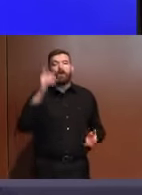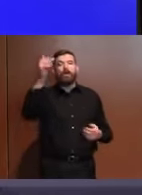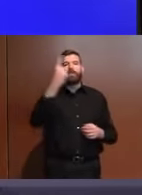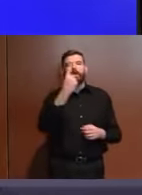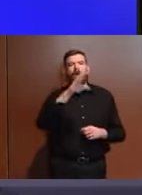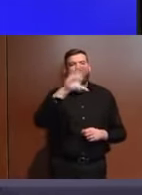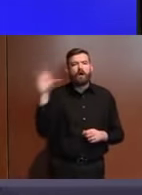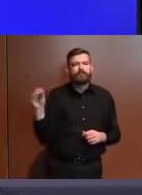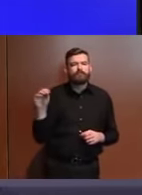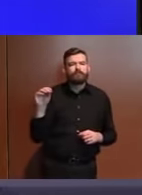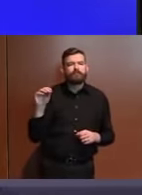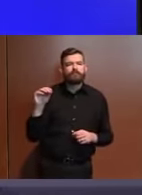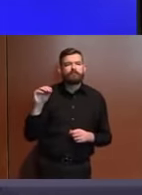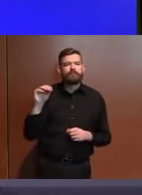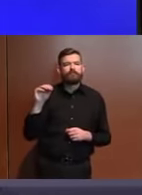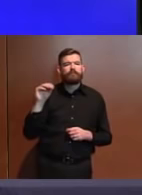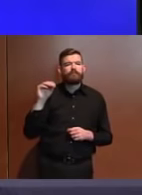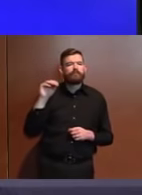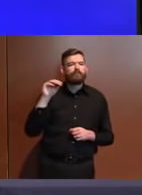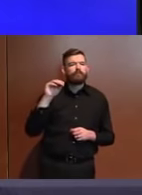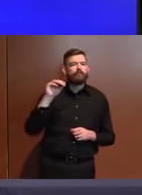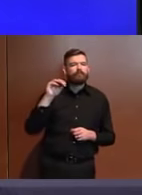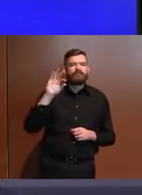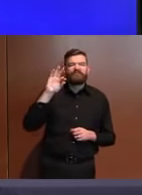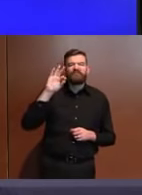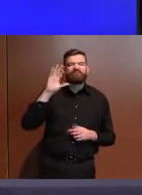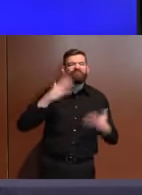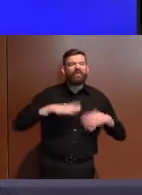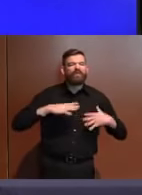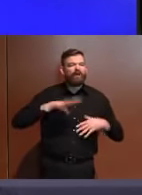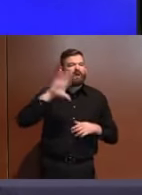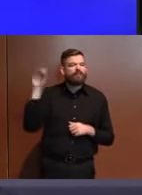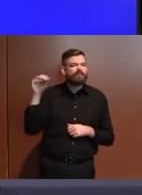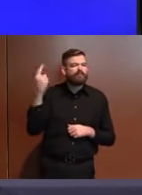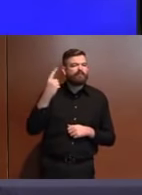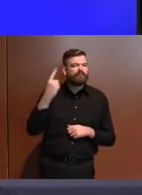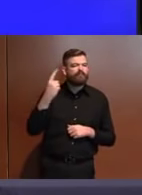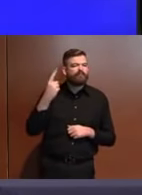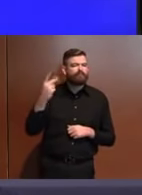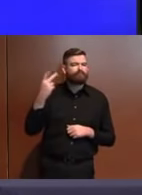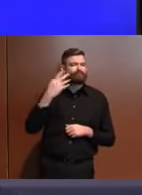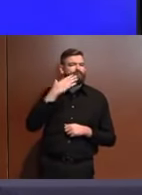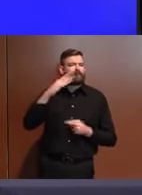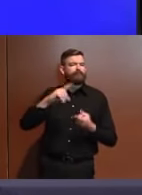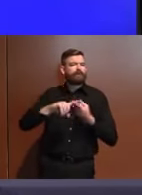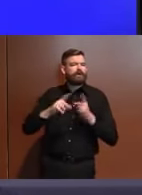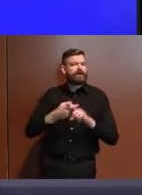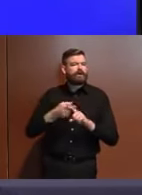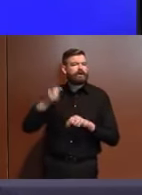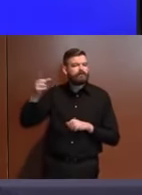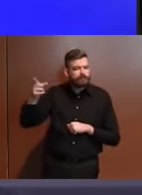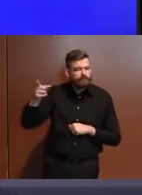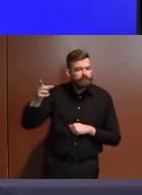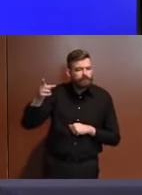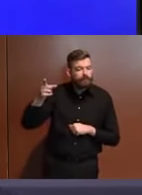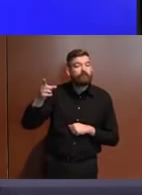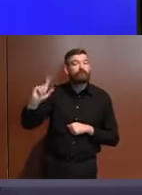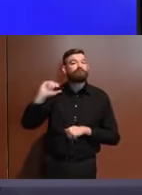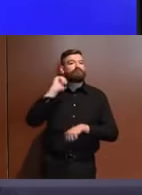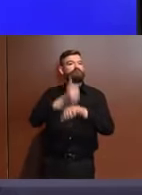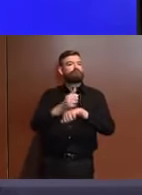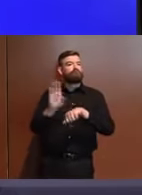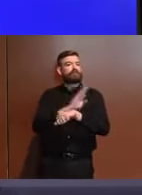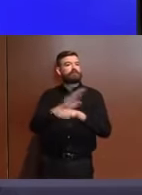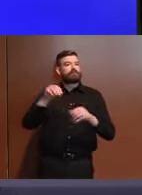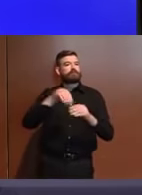Louvet, who is their CEO, reached out to me. He's a good friend. Ralph Lauren made a huge move into Nutley, New Jersey. They made a commitment. They